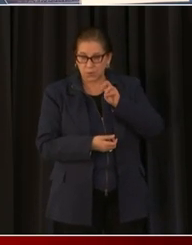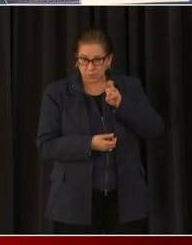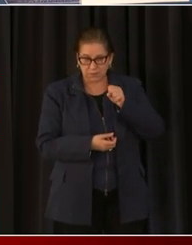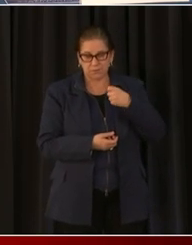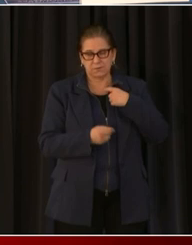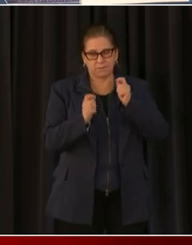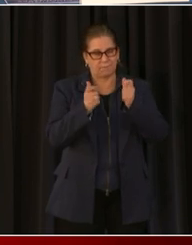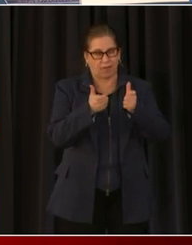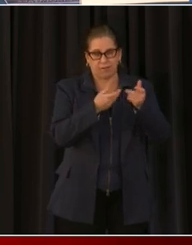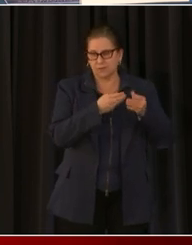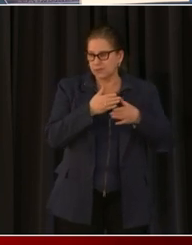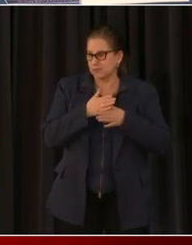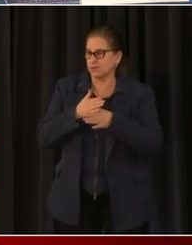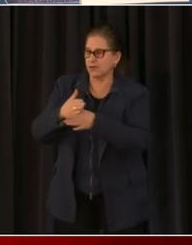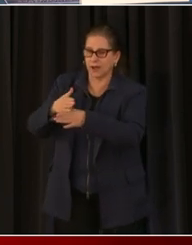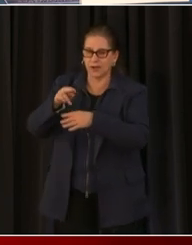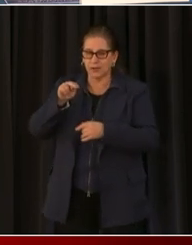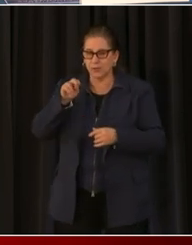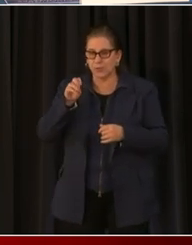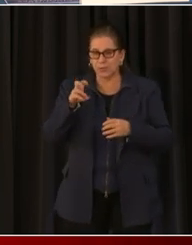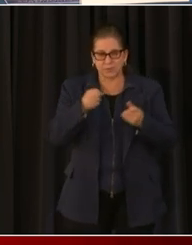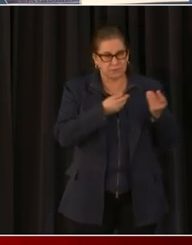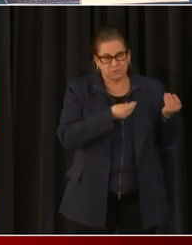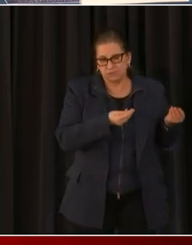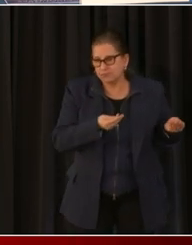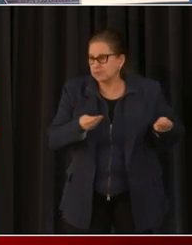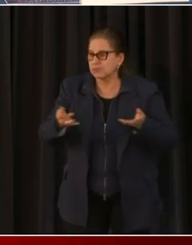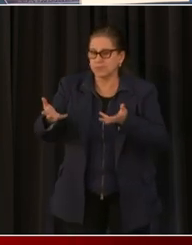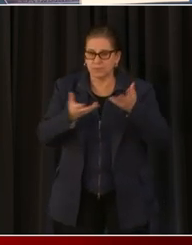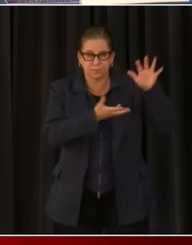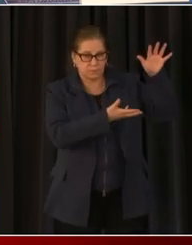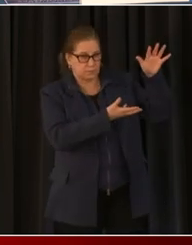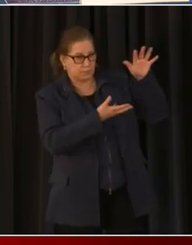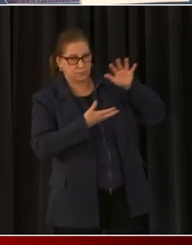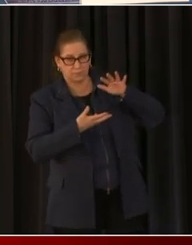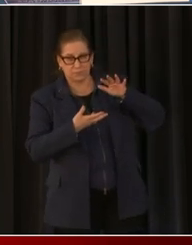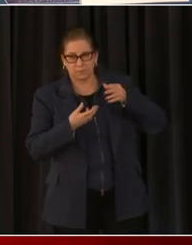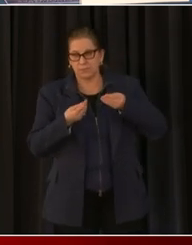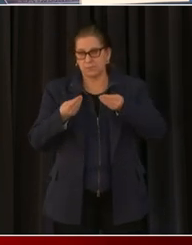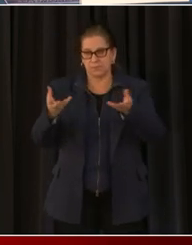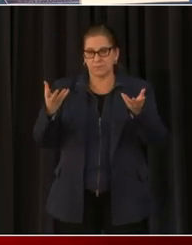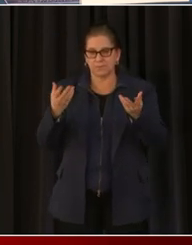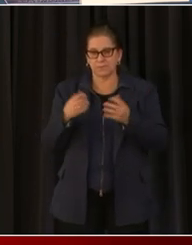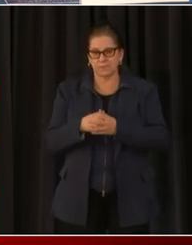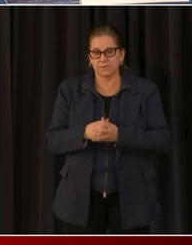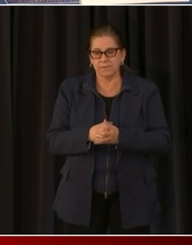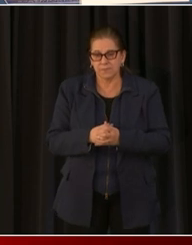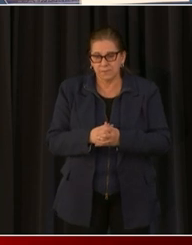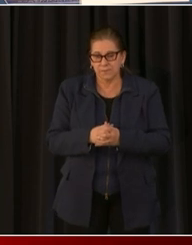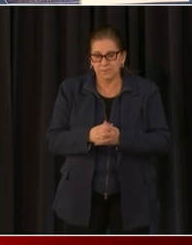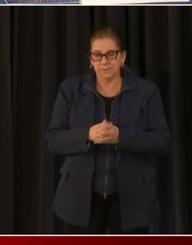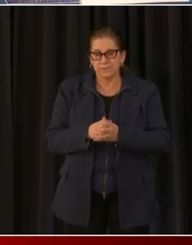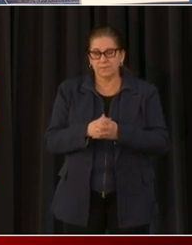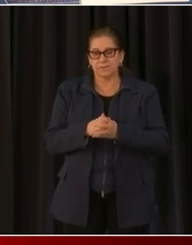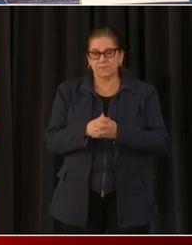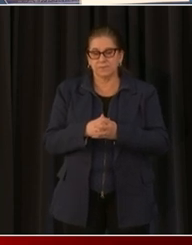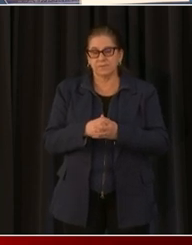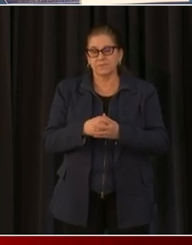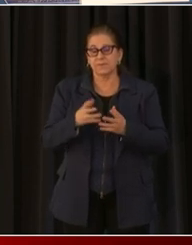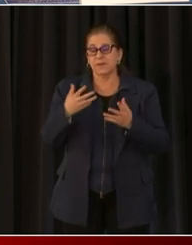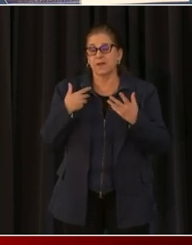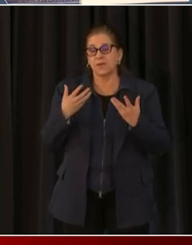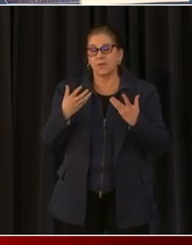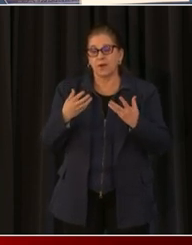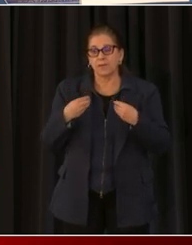the Phase 1C Tier 1 was outlined, that we would be looking to provide access to vaccination for individuals who were identified